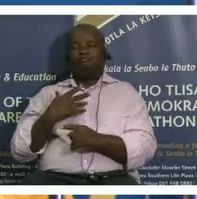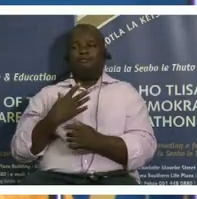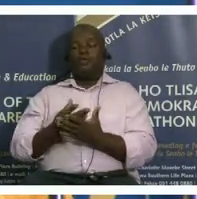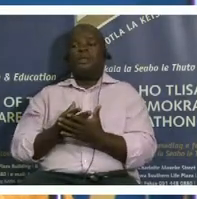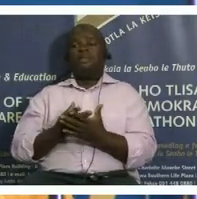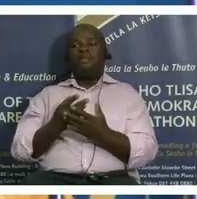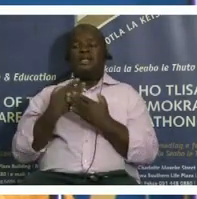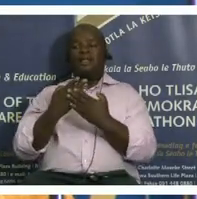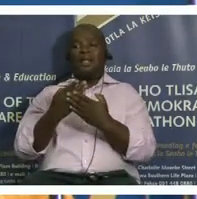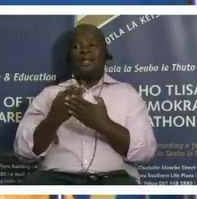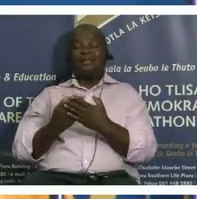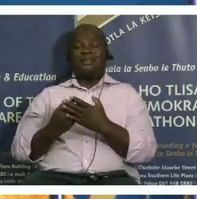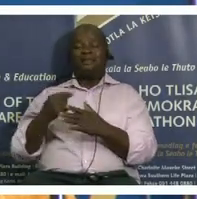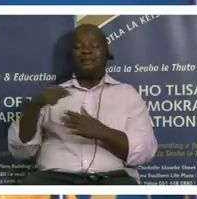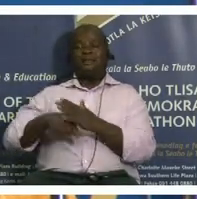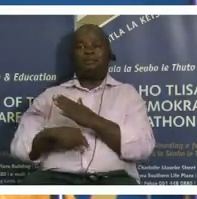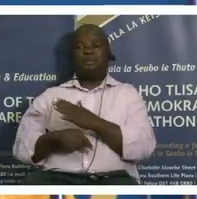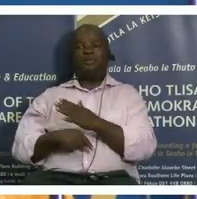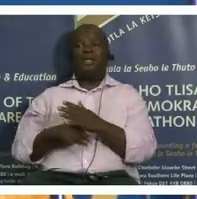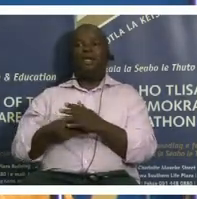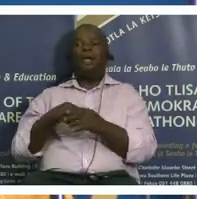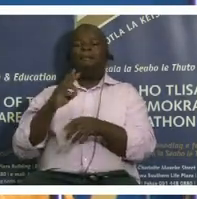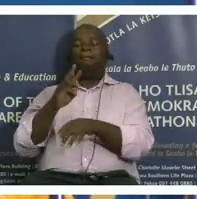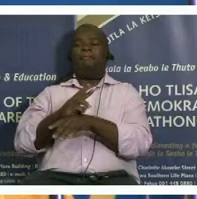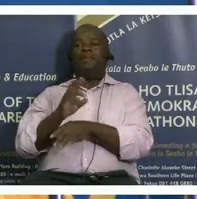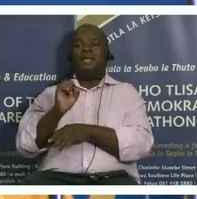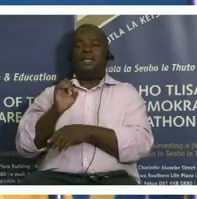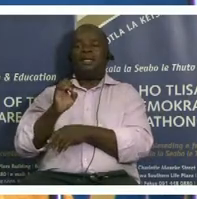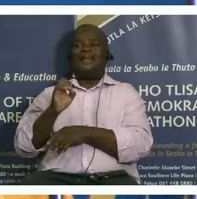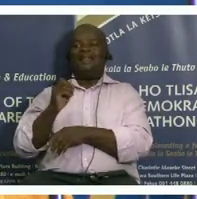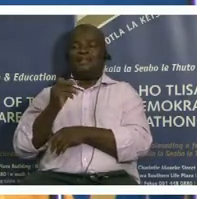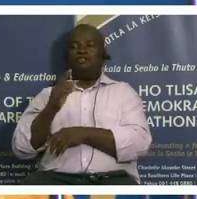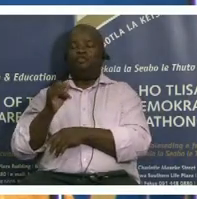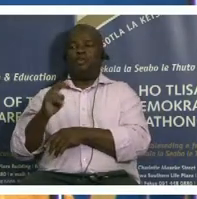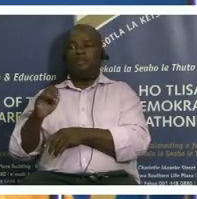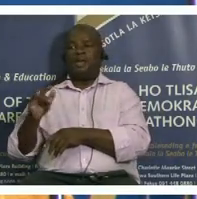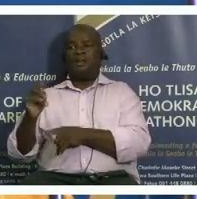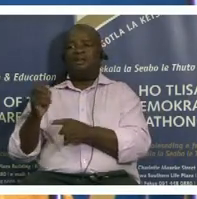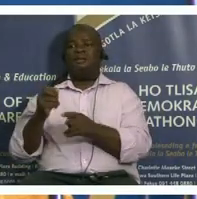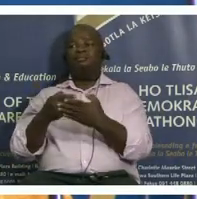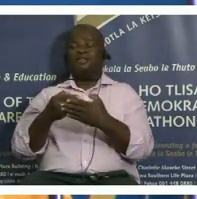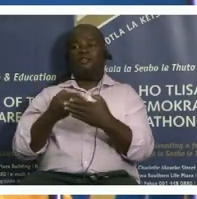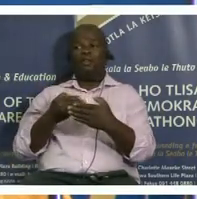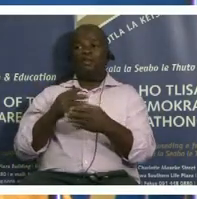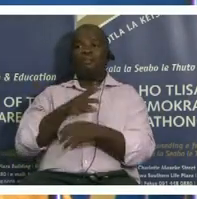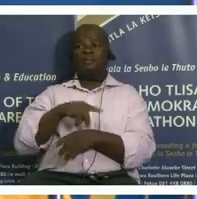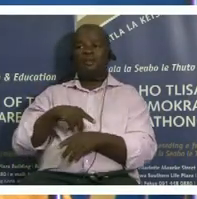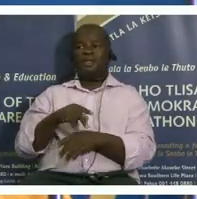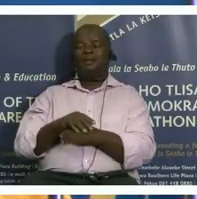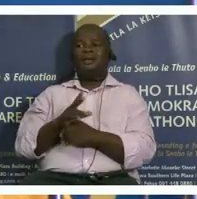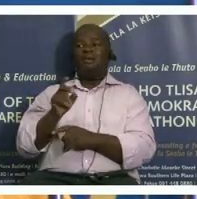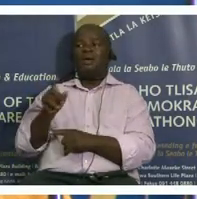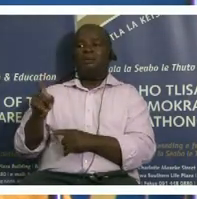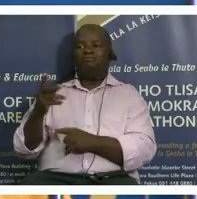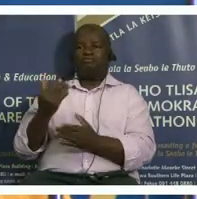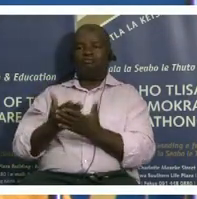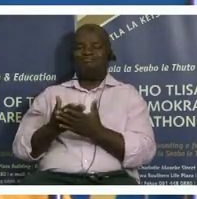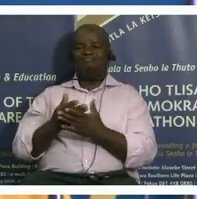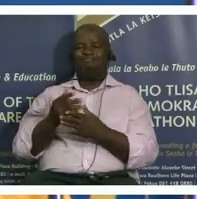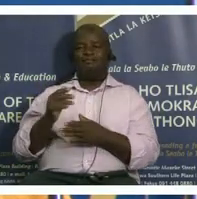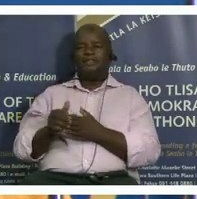thank my predecessor, Mxolisi Ntombela, for having steered the ship